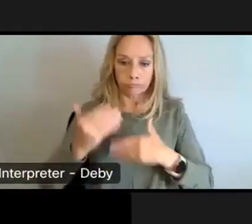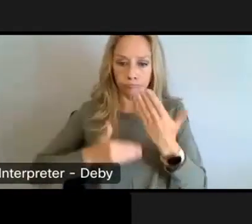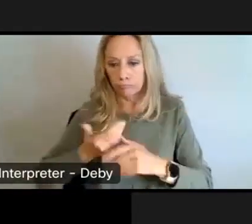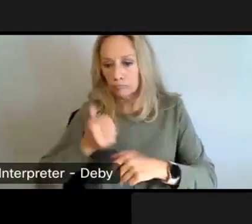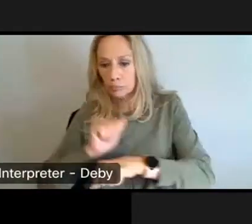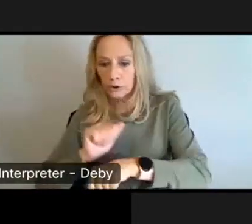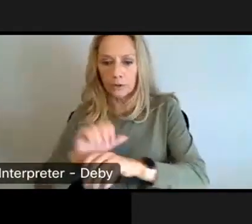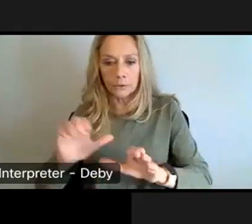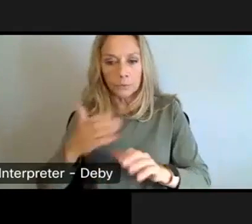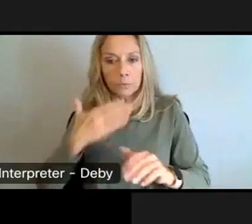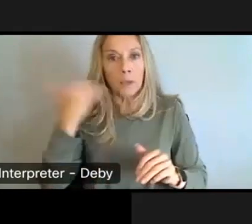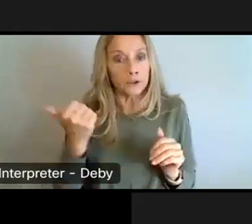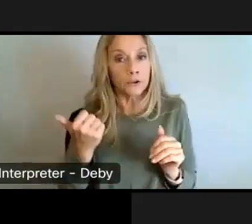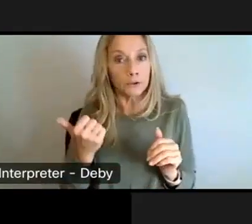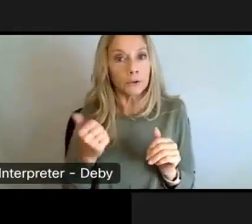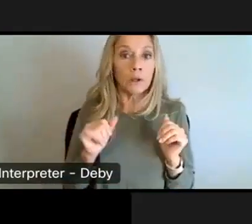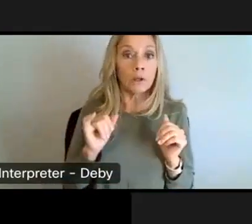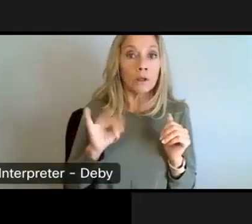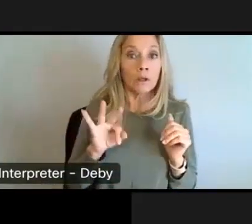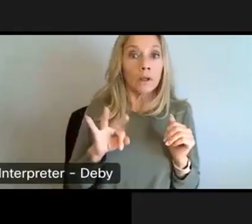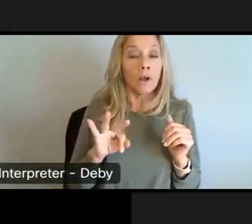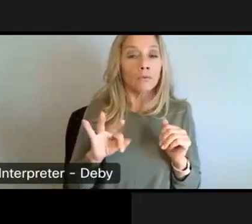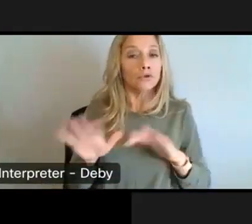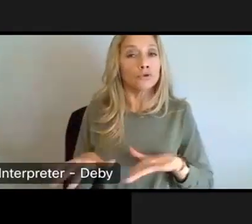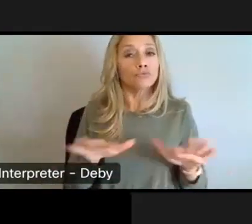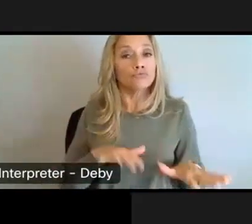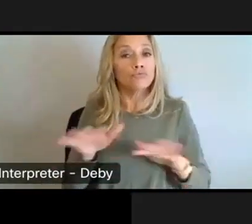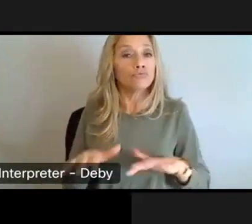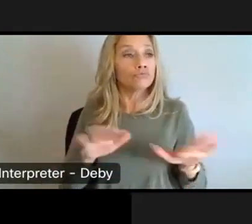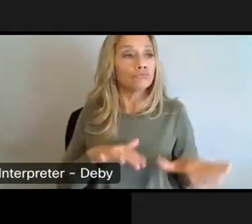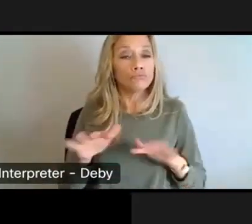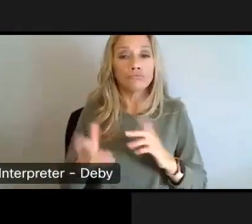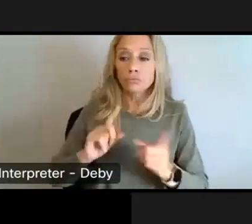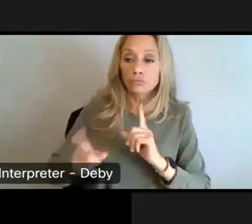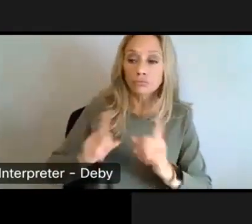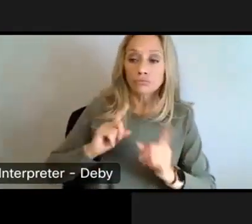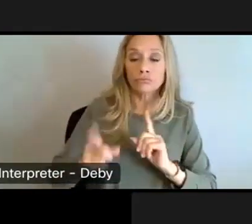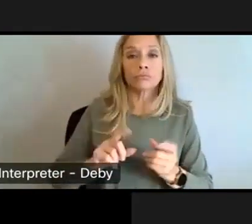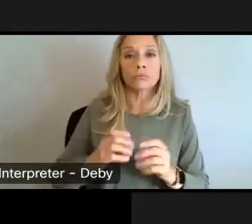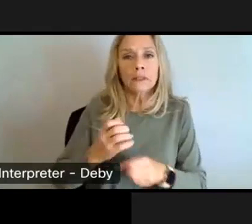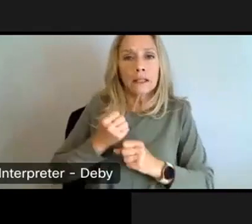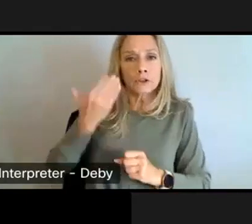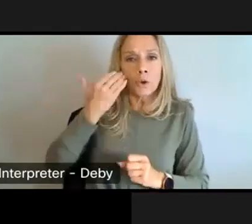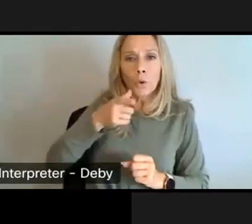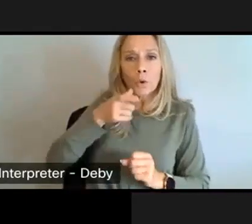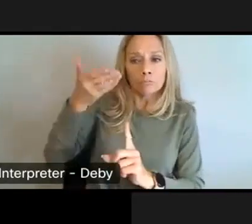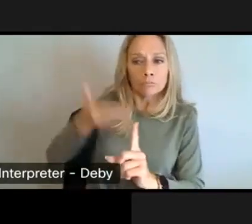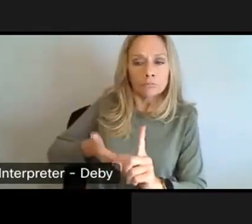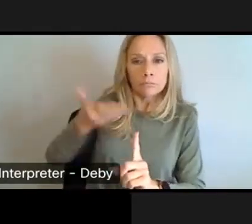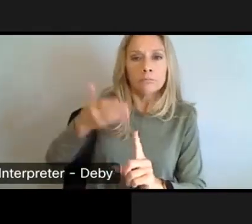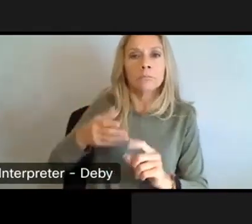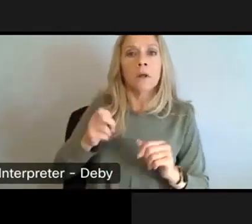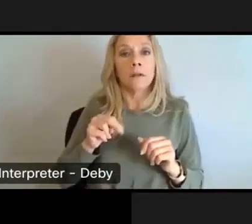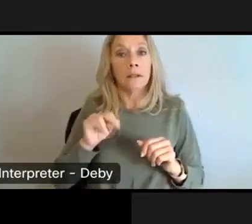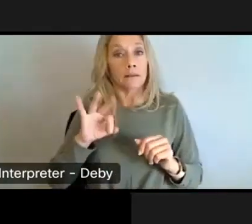So if it's just casual conversation, get to know the person first, and then as a leader, just